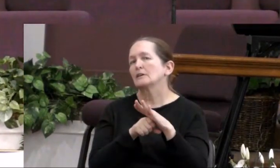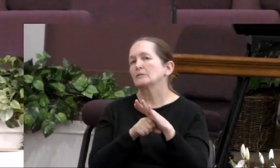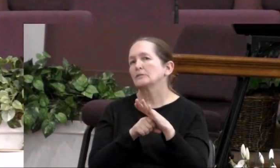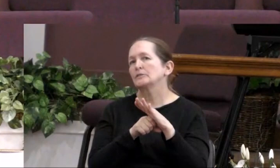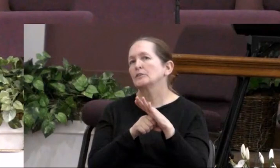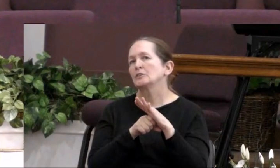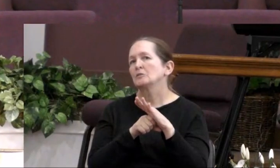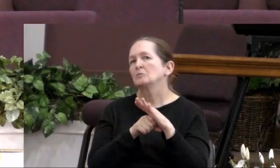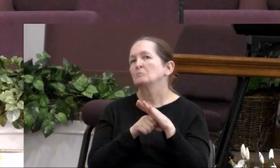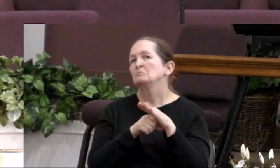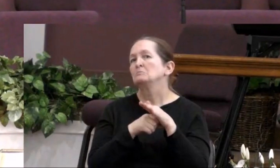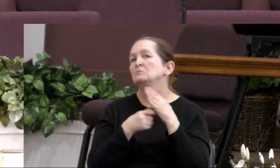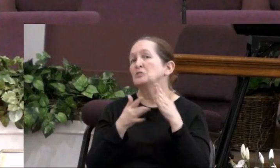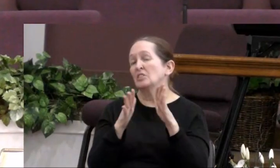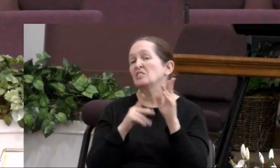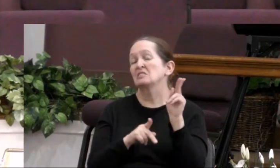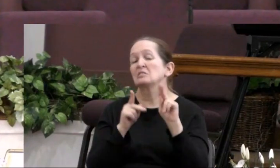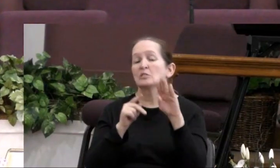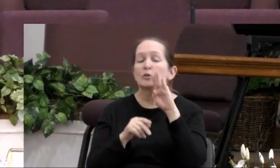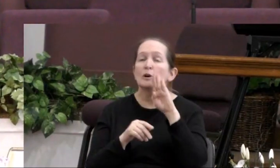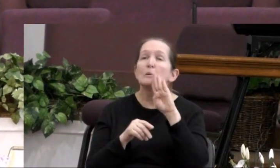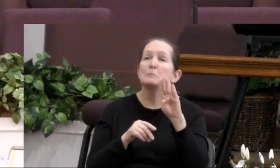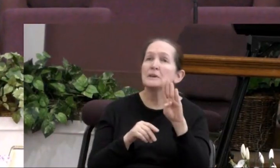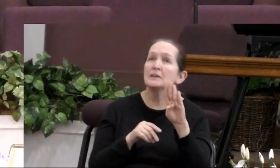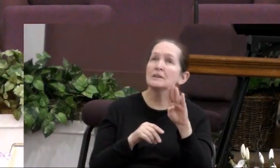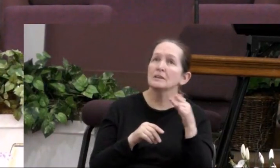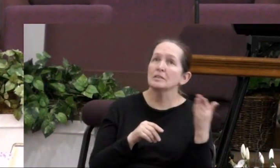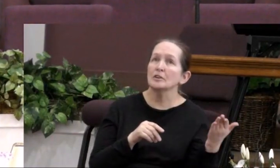to let the crowd be there.